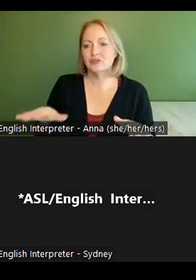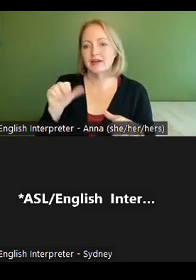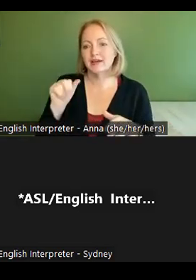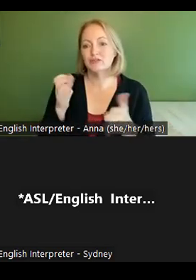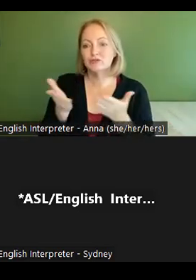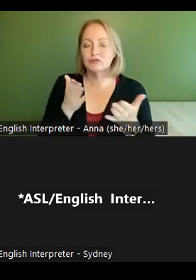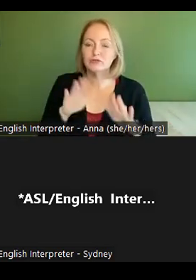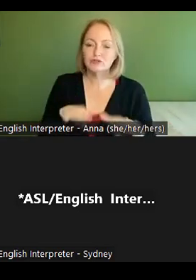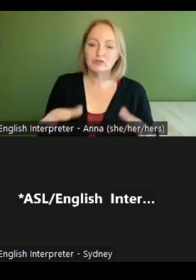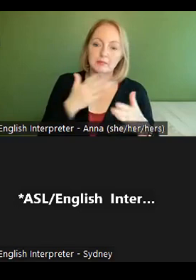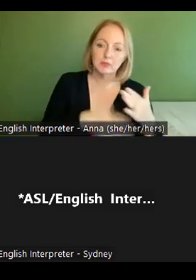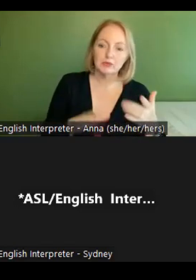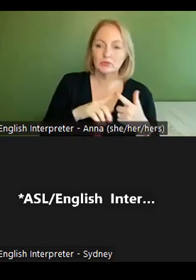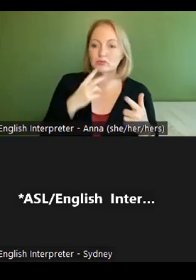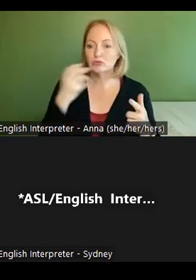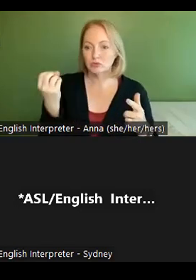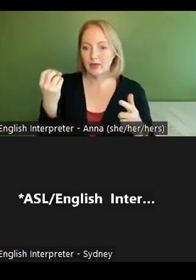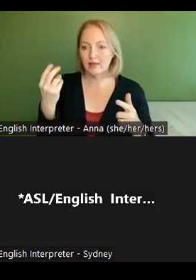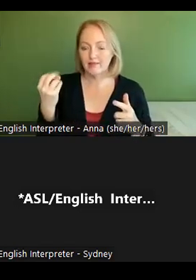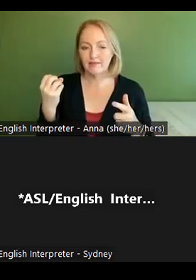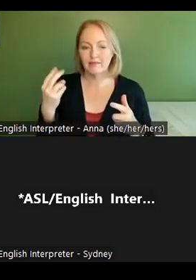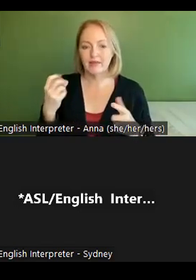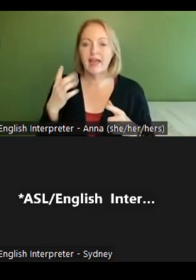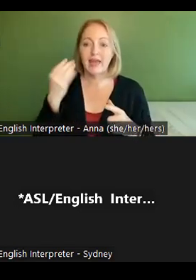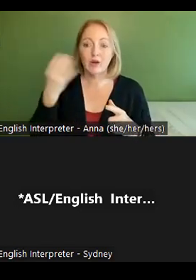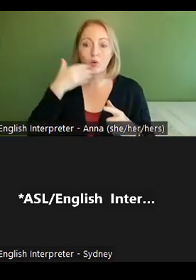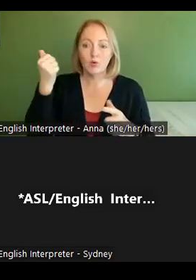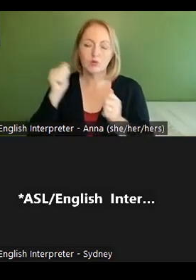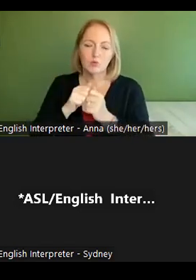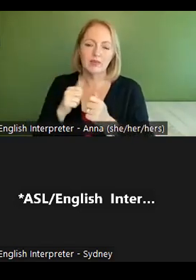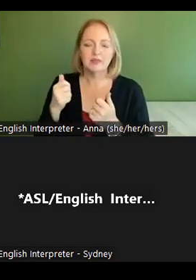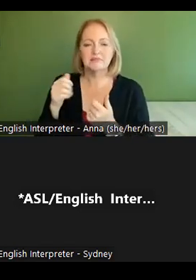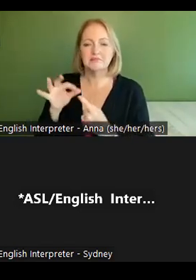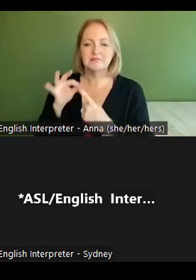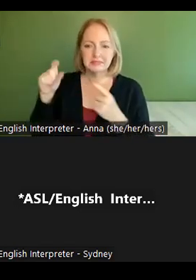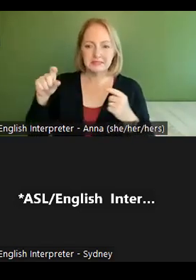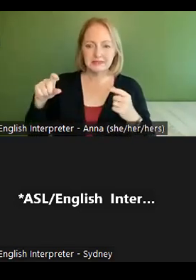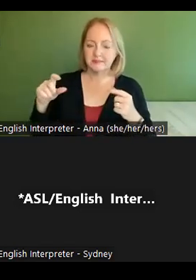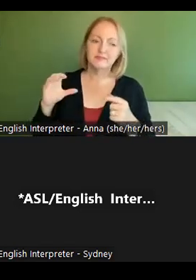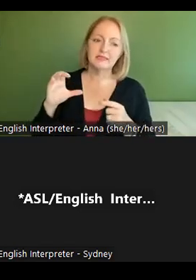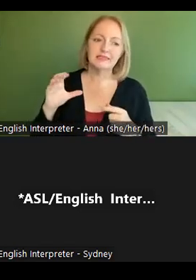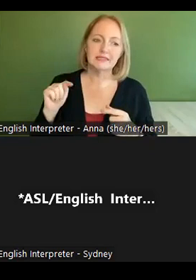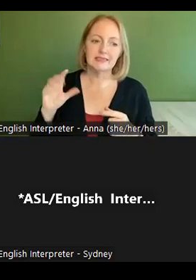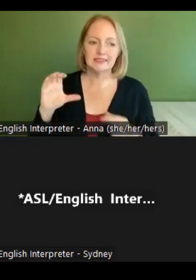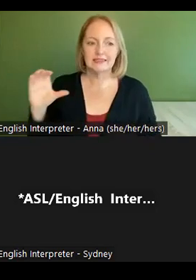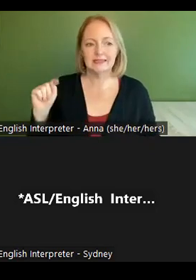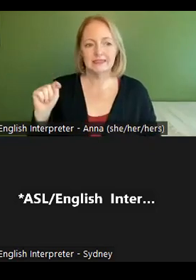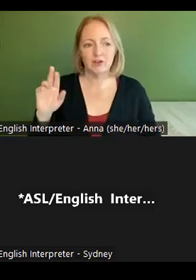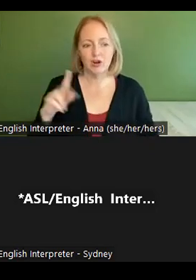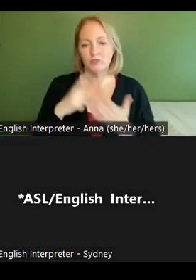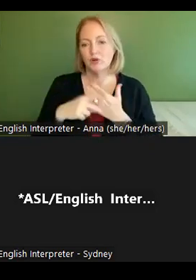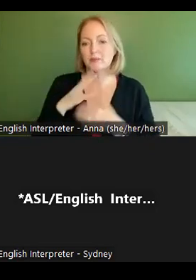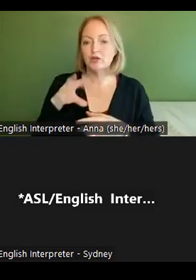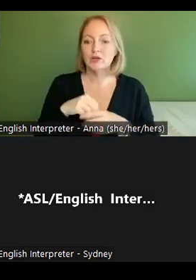children from birth to 12 years old, as well as older children with exceptional needs. CCTR programs include an